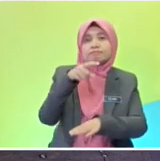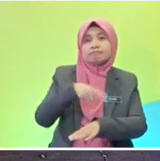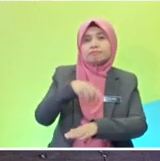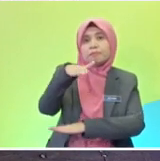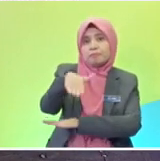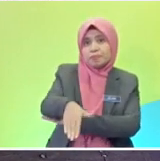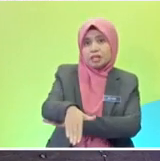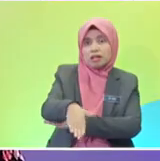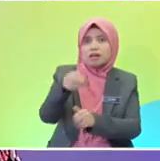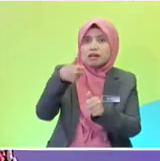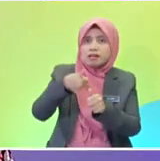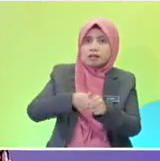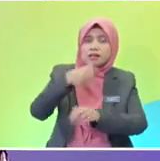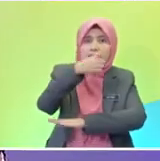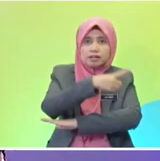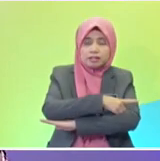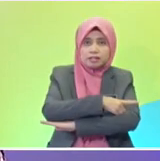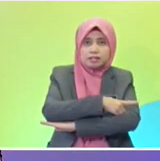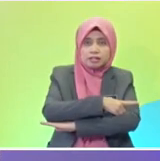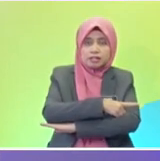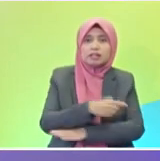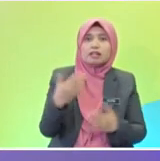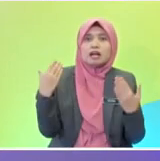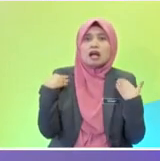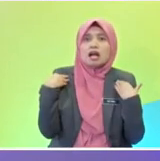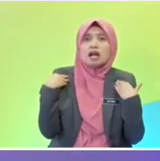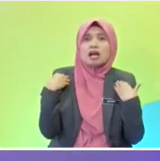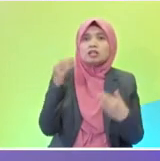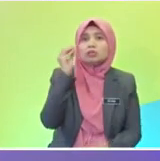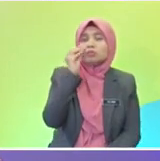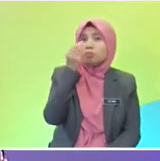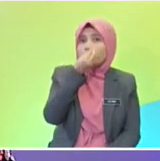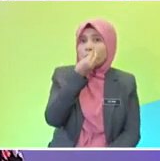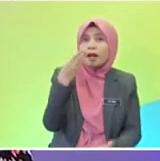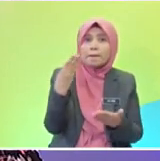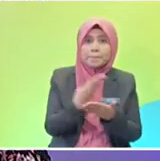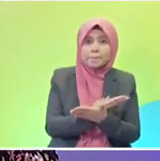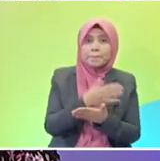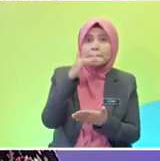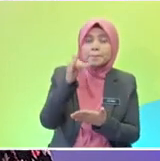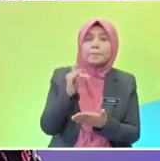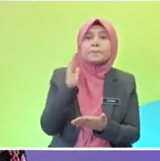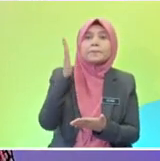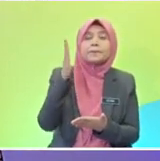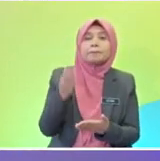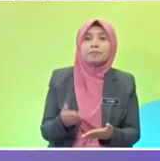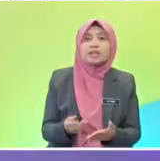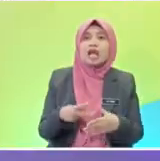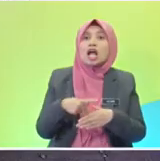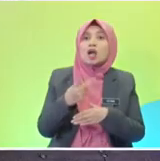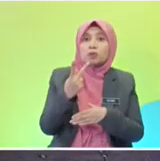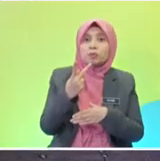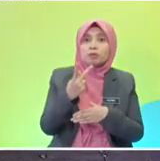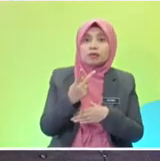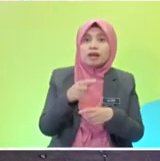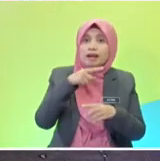day, a new flower, a new buds will bloom. Oh, wow. In the morning only. In the morning